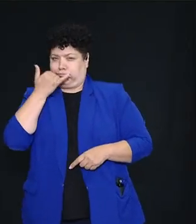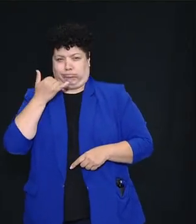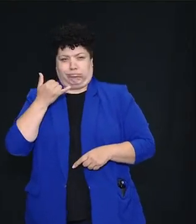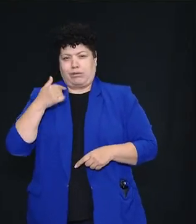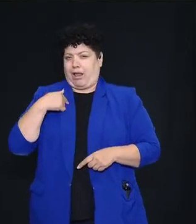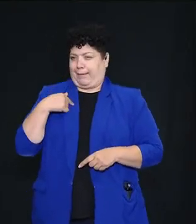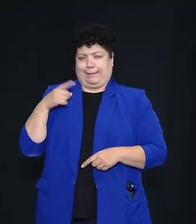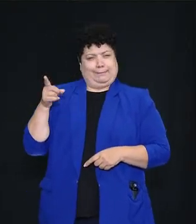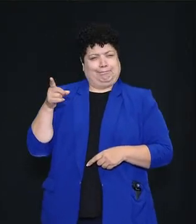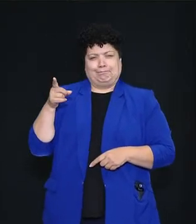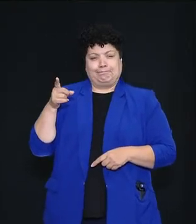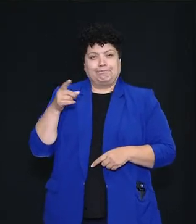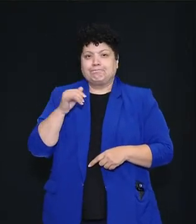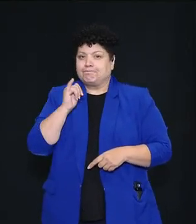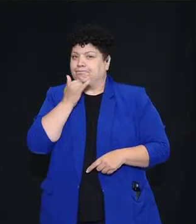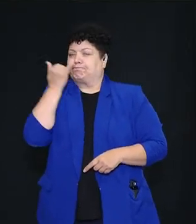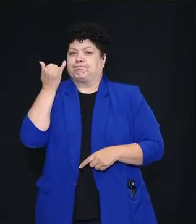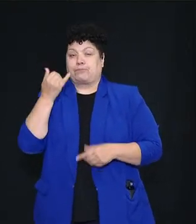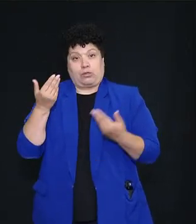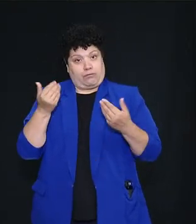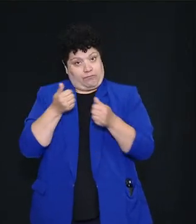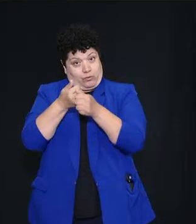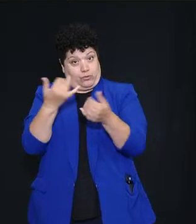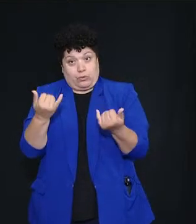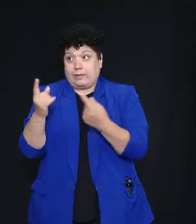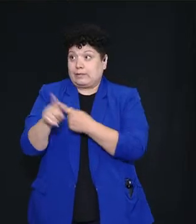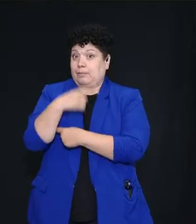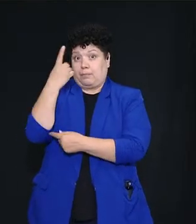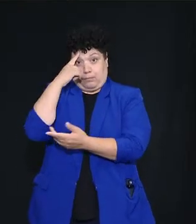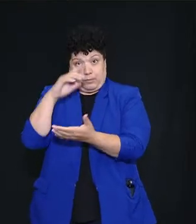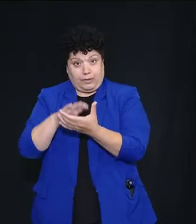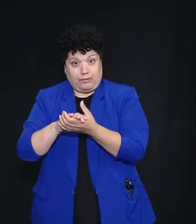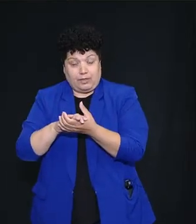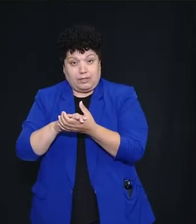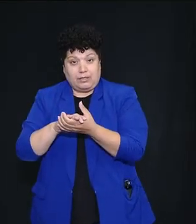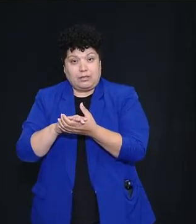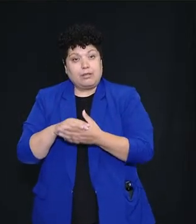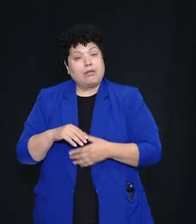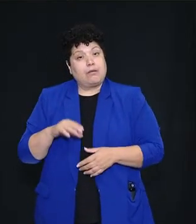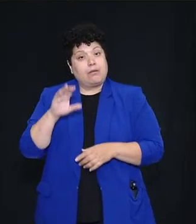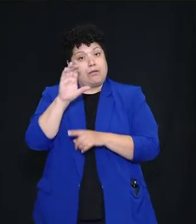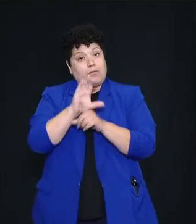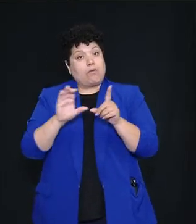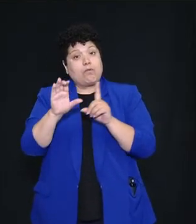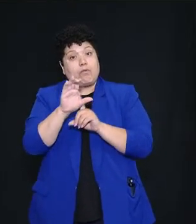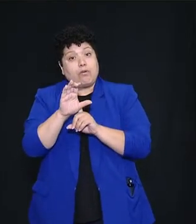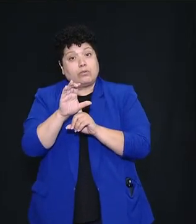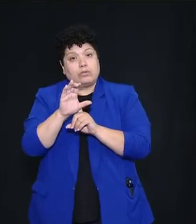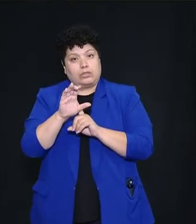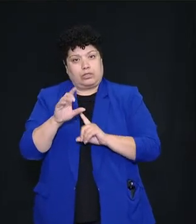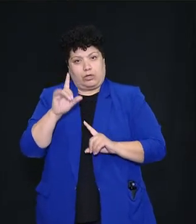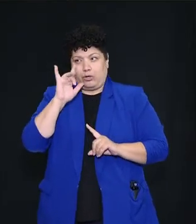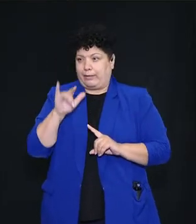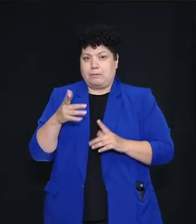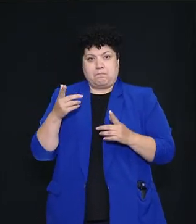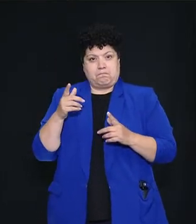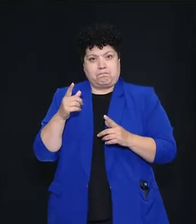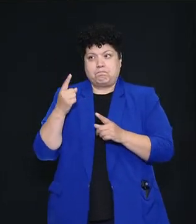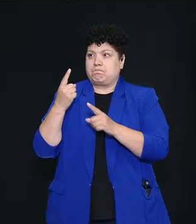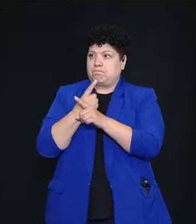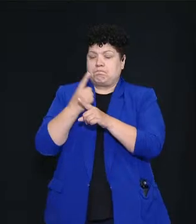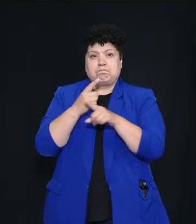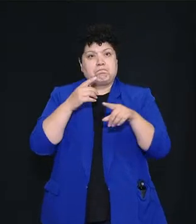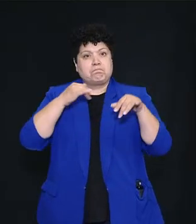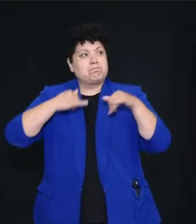certain contemporary categories. The result is a cultural fashion that levels everything out,